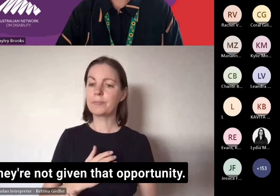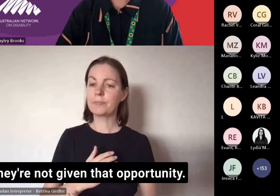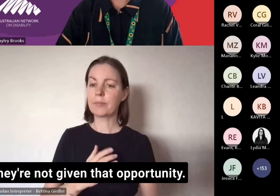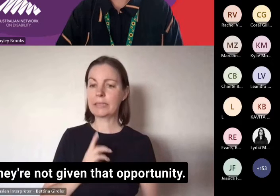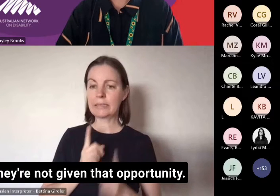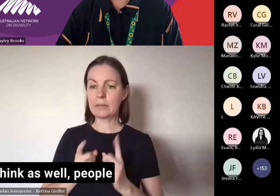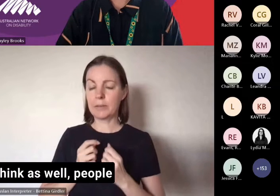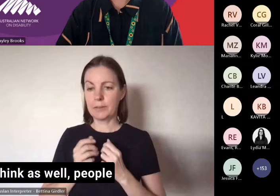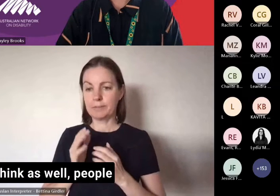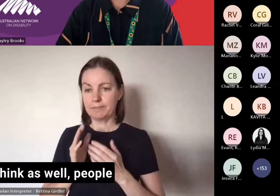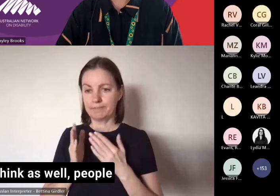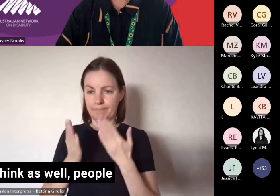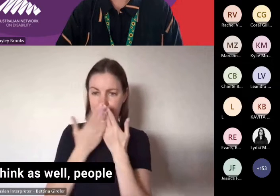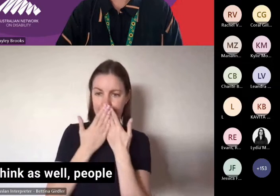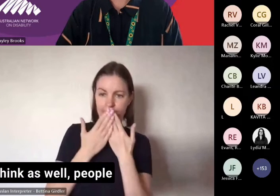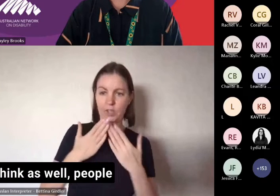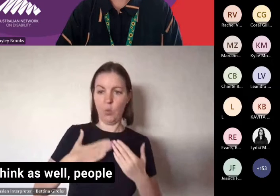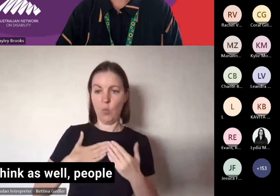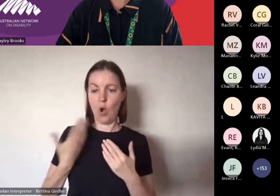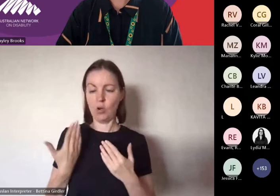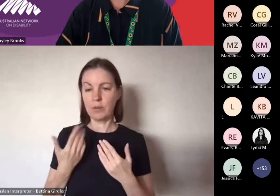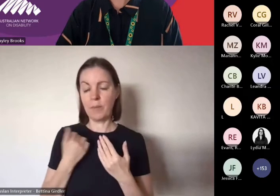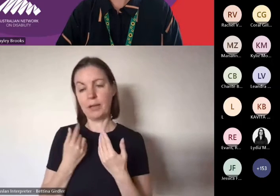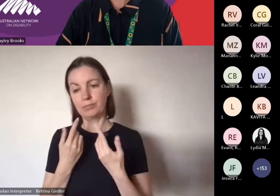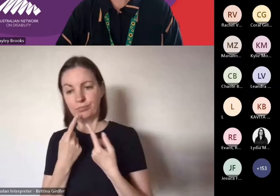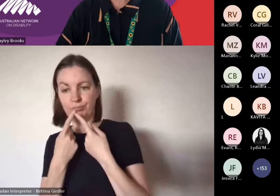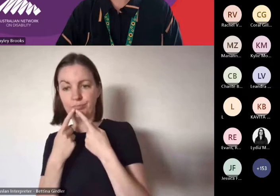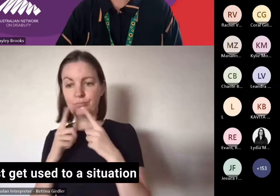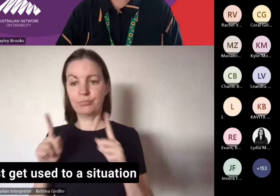not given that opportunity. But I also think as well, people